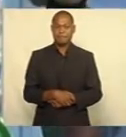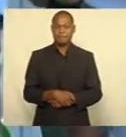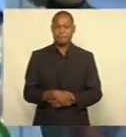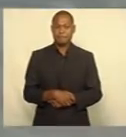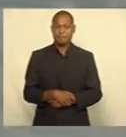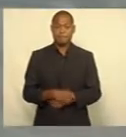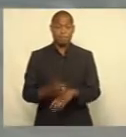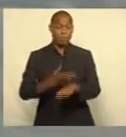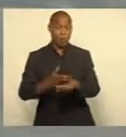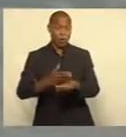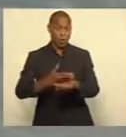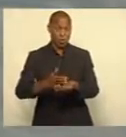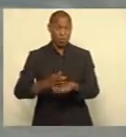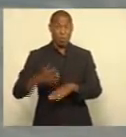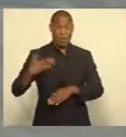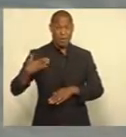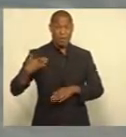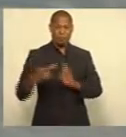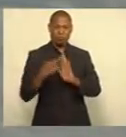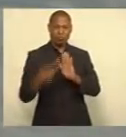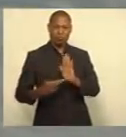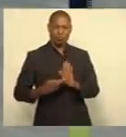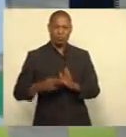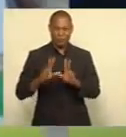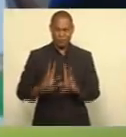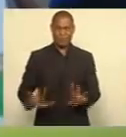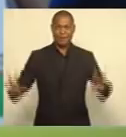New health restrictions for Viti Levu.